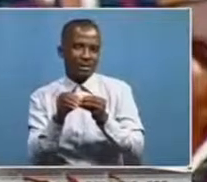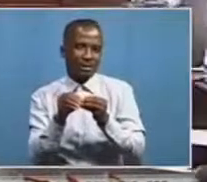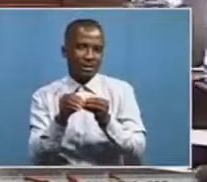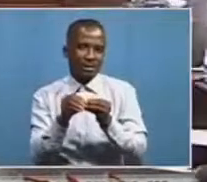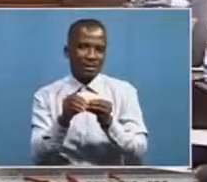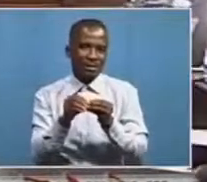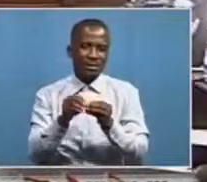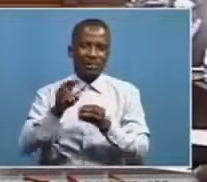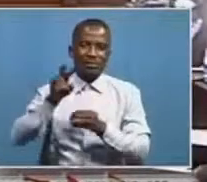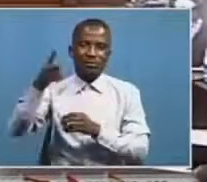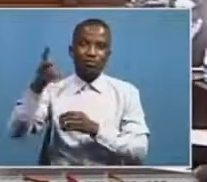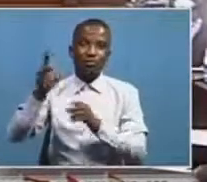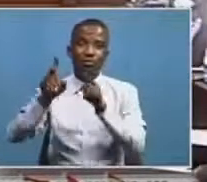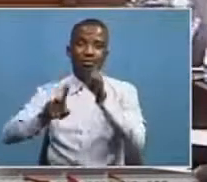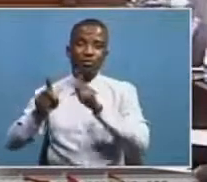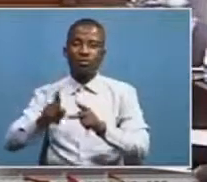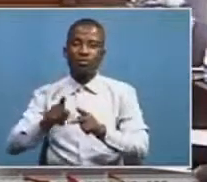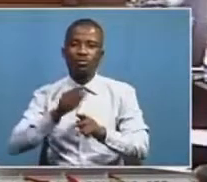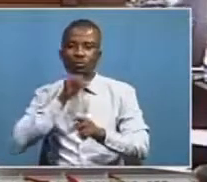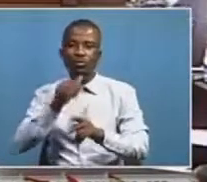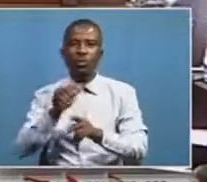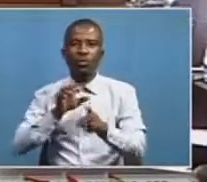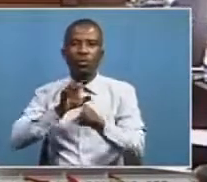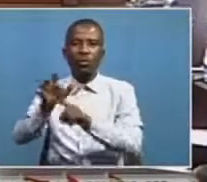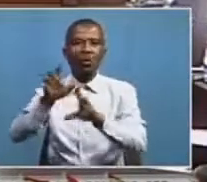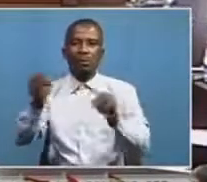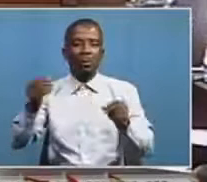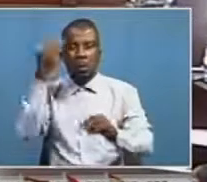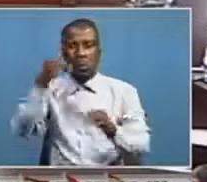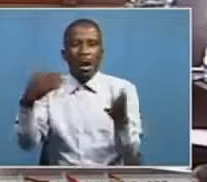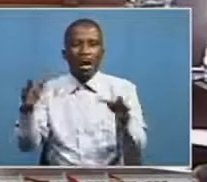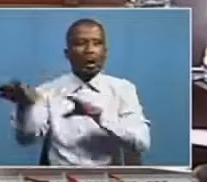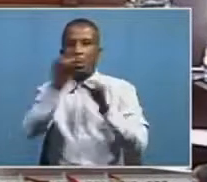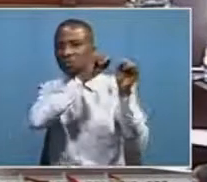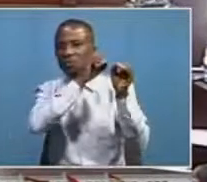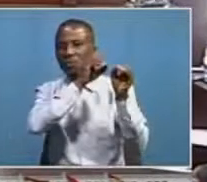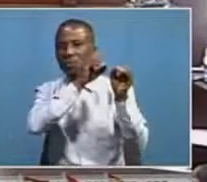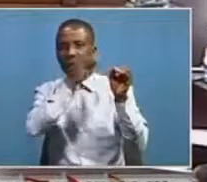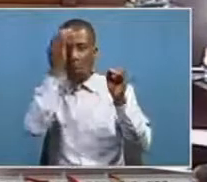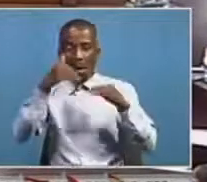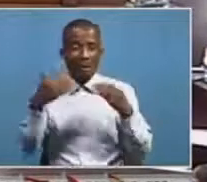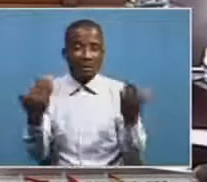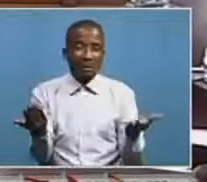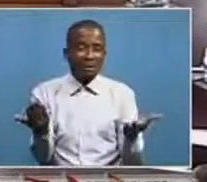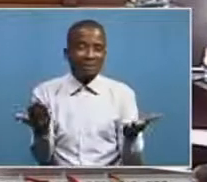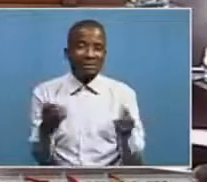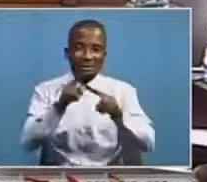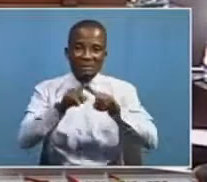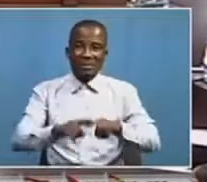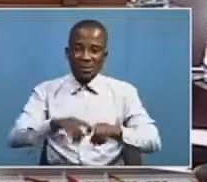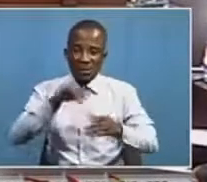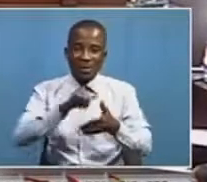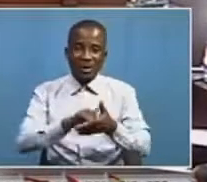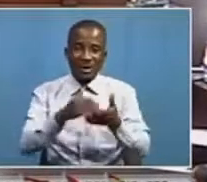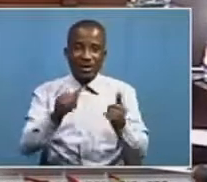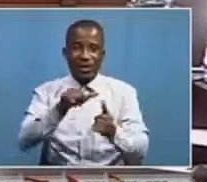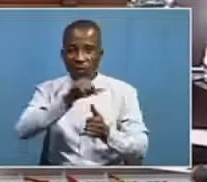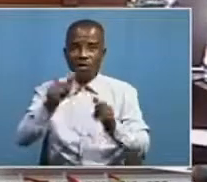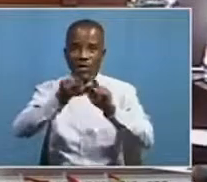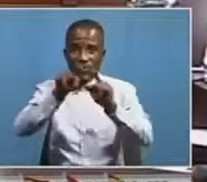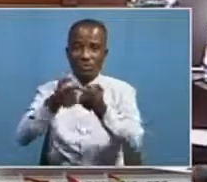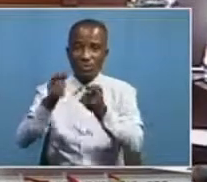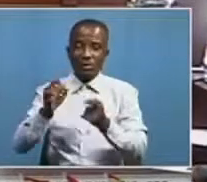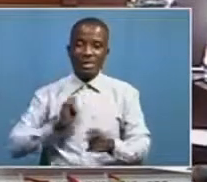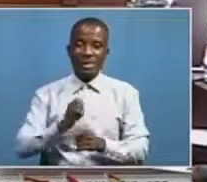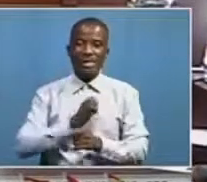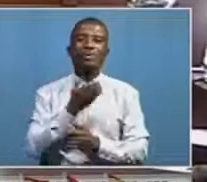were not under any obligation to leave the strong room under any circumstances. Besides, other presidential candidates had their agents